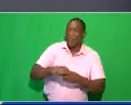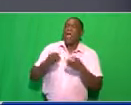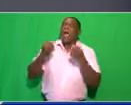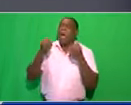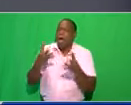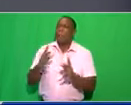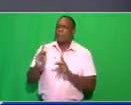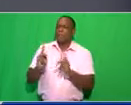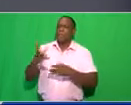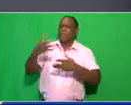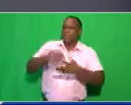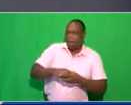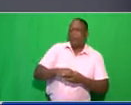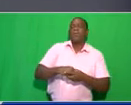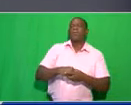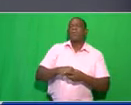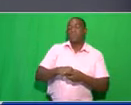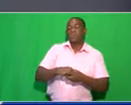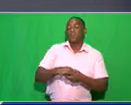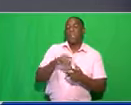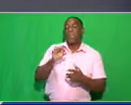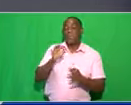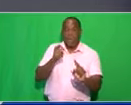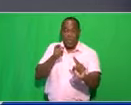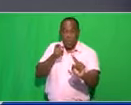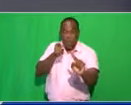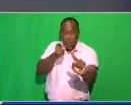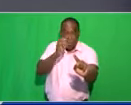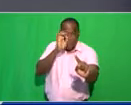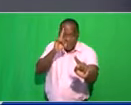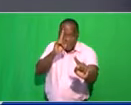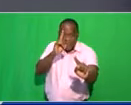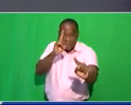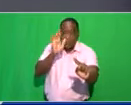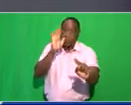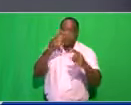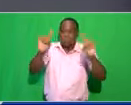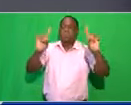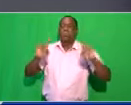really realize that goal of education.